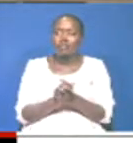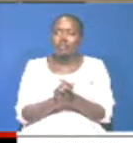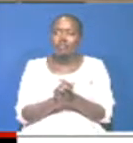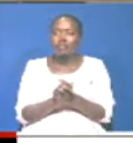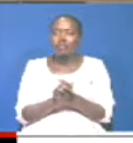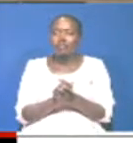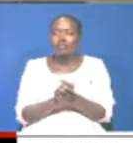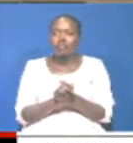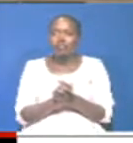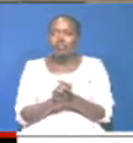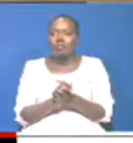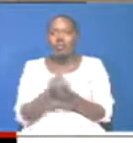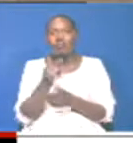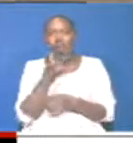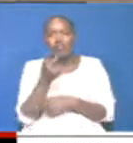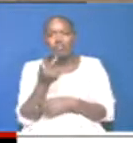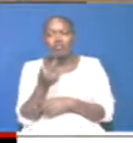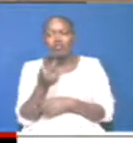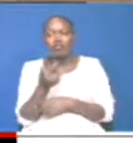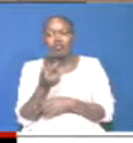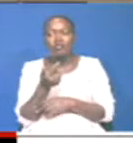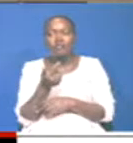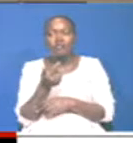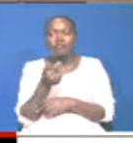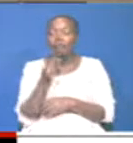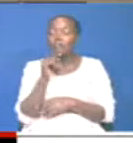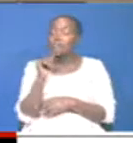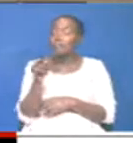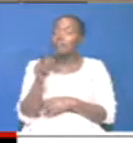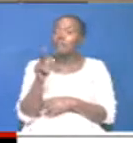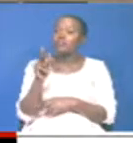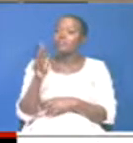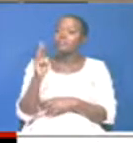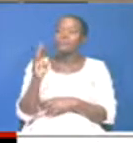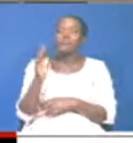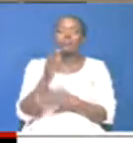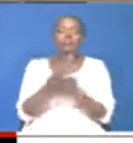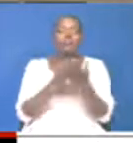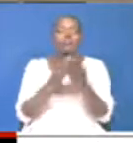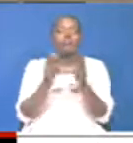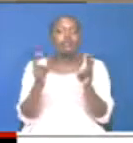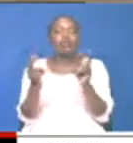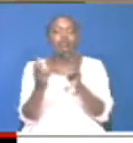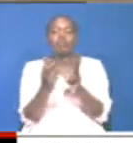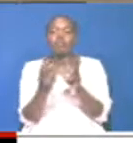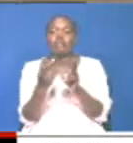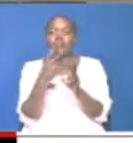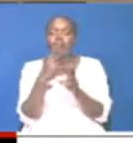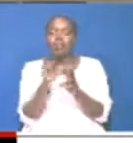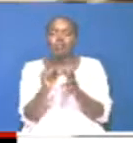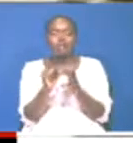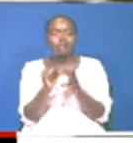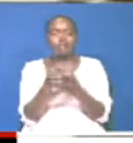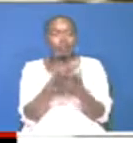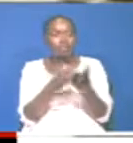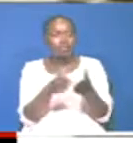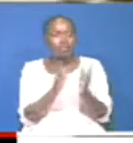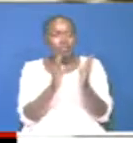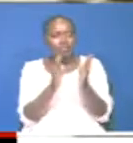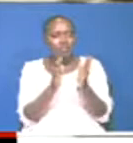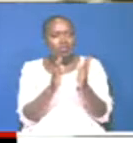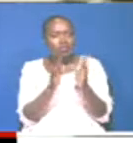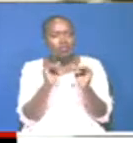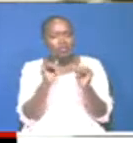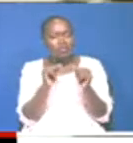And like they say, for Bwana Kamau, they say KBC ni nusu ya kuonana. Ni nusu ya kuonana. So halfway, you might eventually find